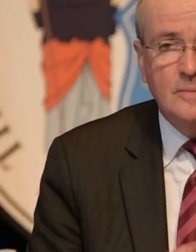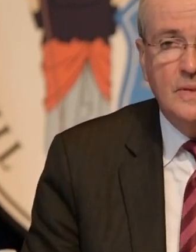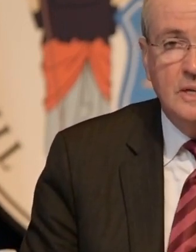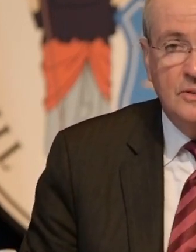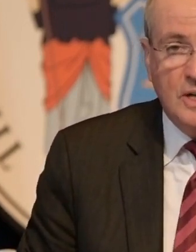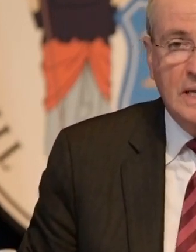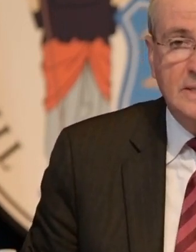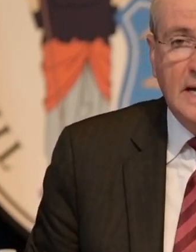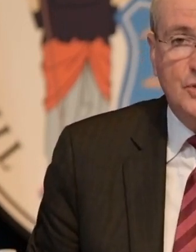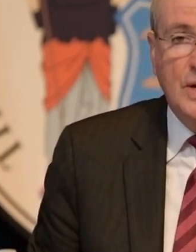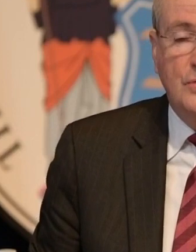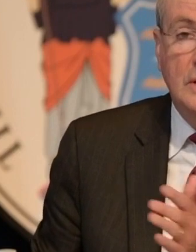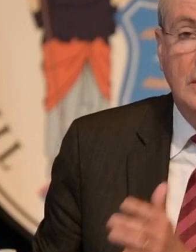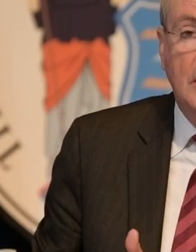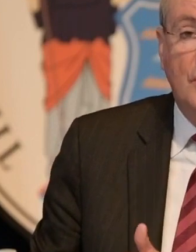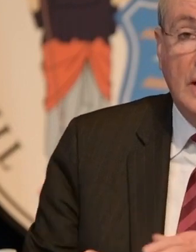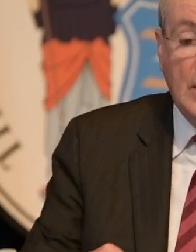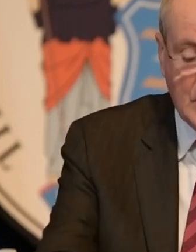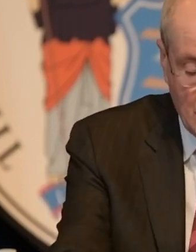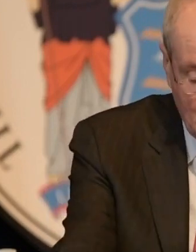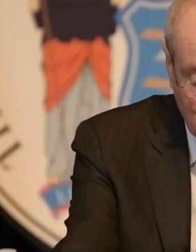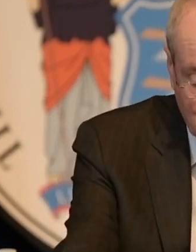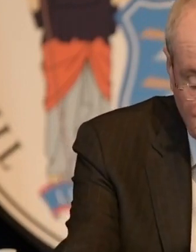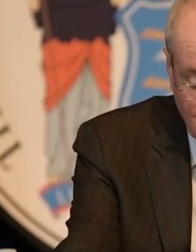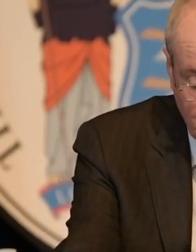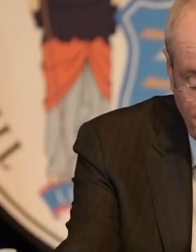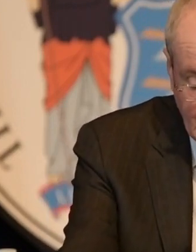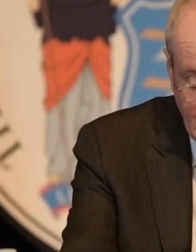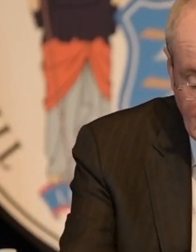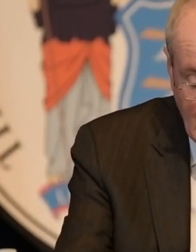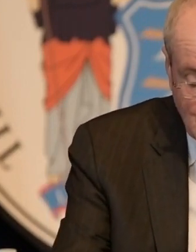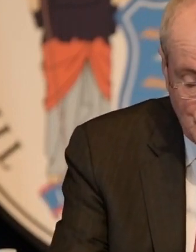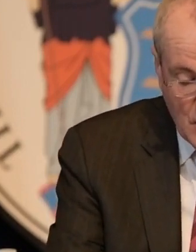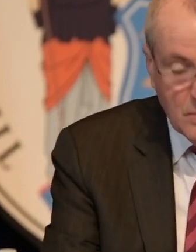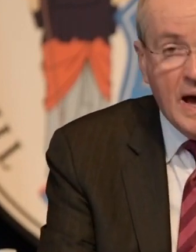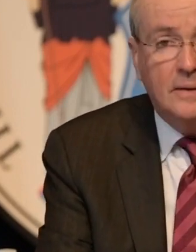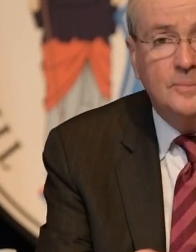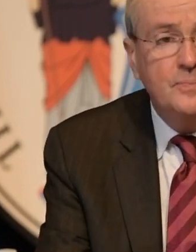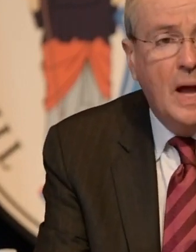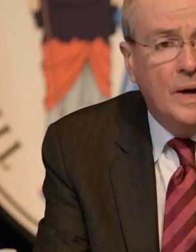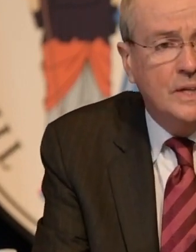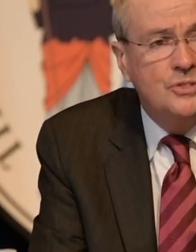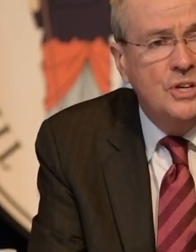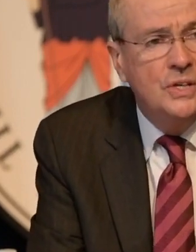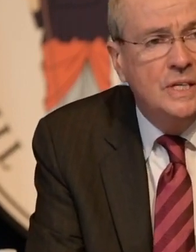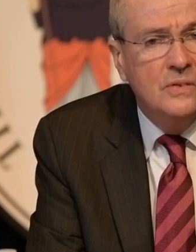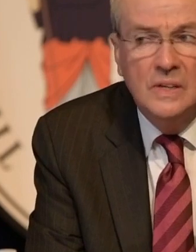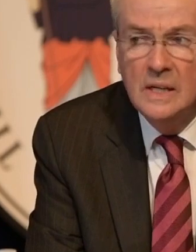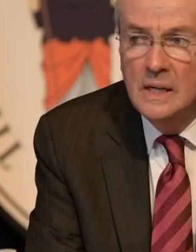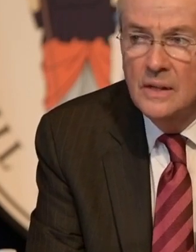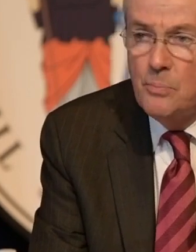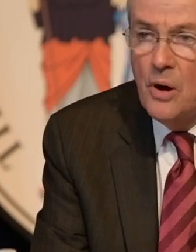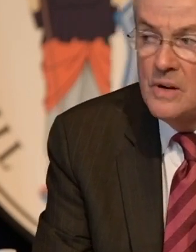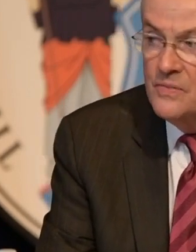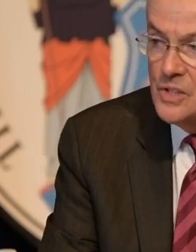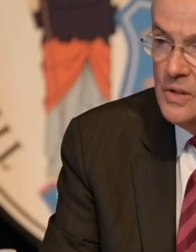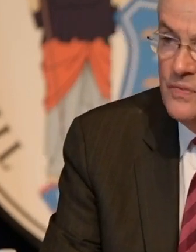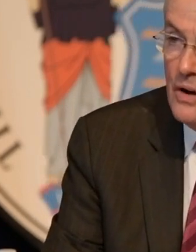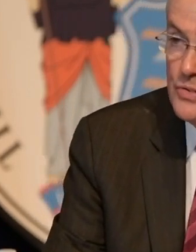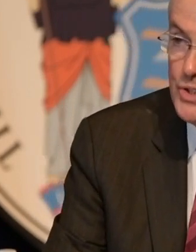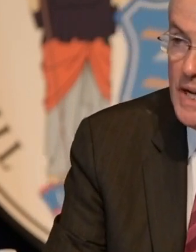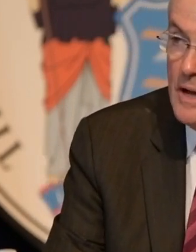testing, for contact tracing, for healthcare infrastructure as a general matter. I want to continue to give the Department of